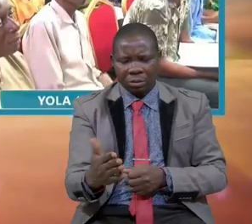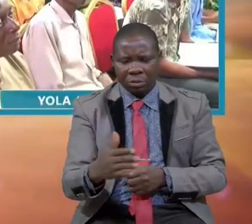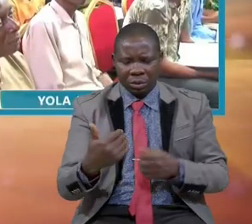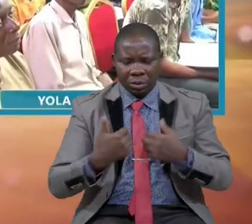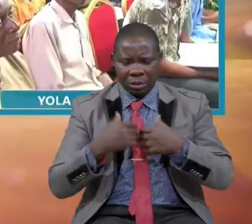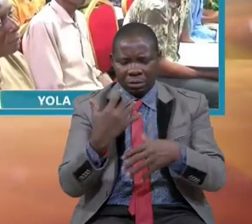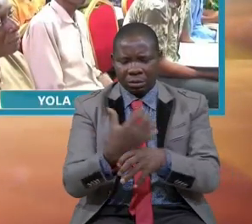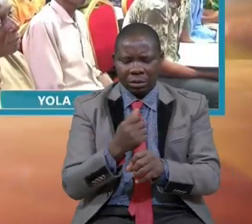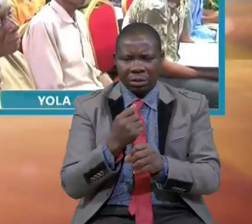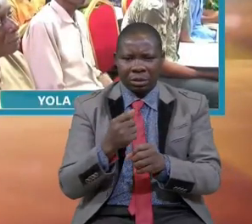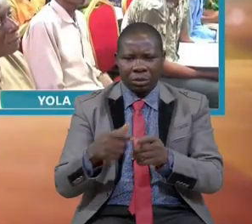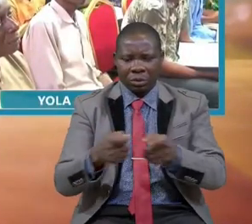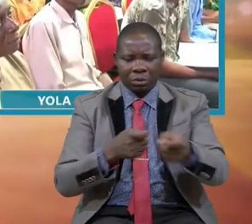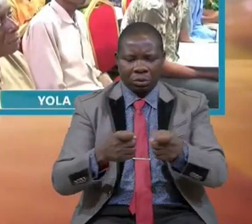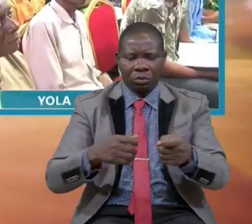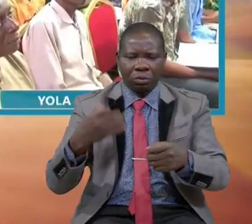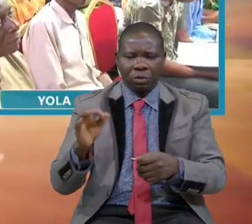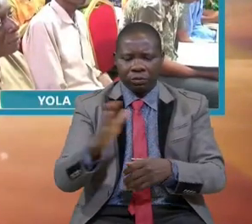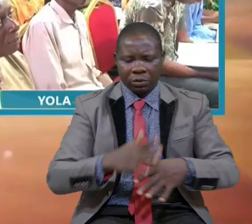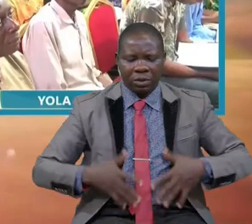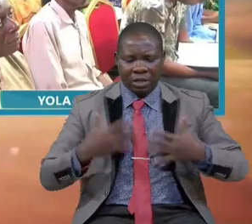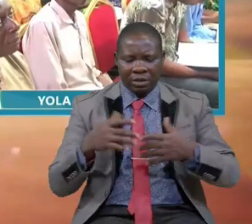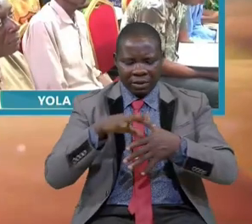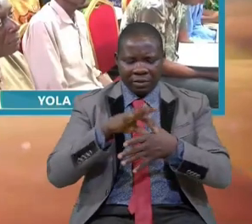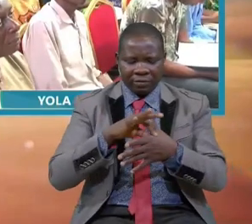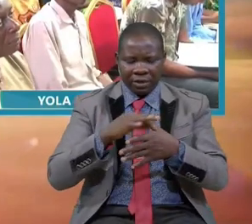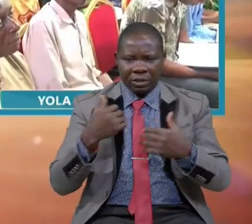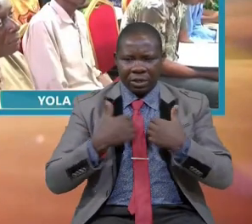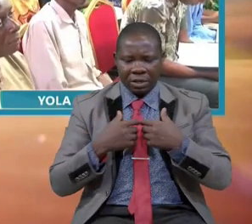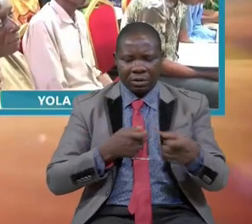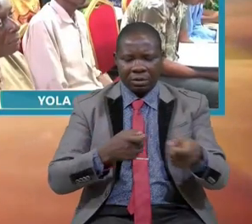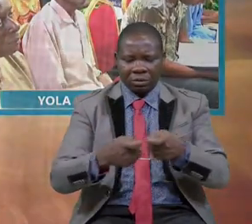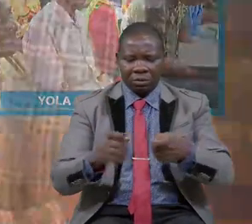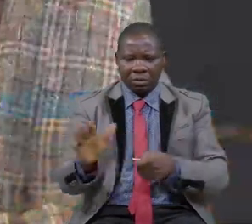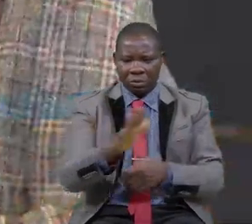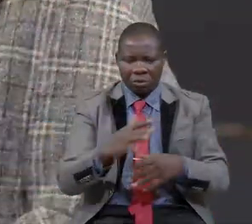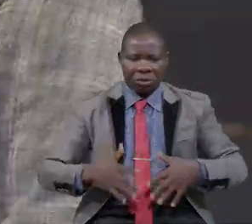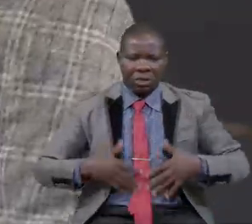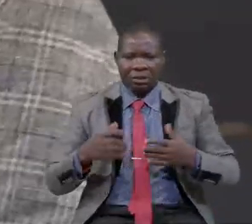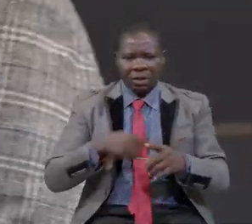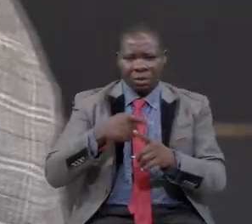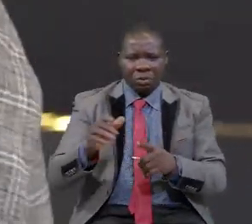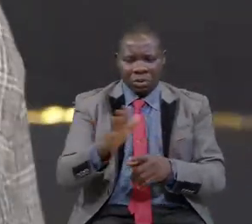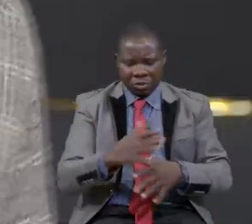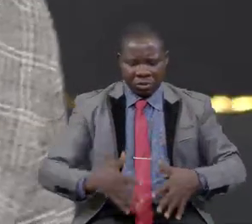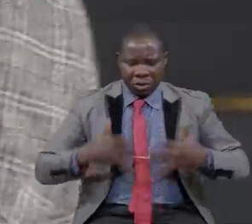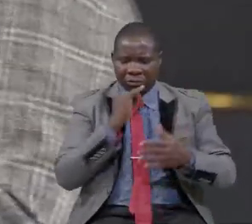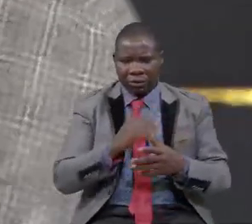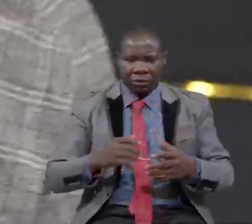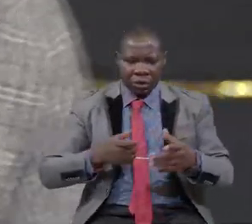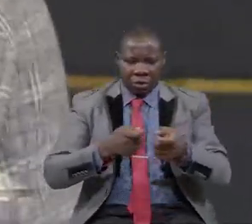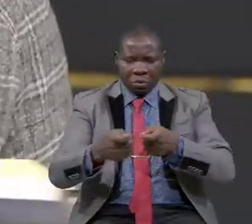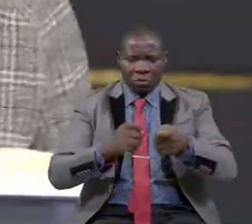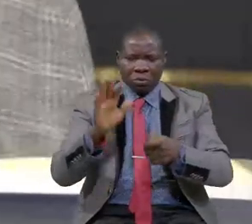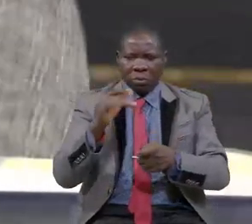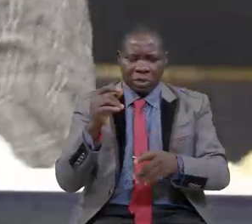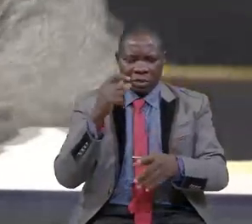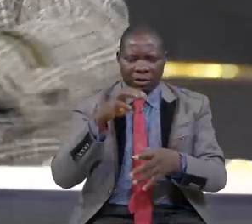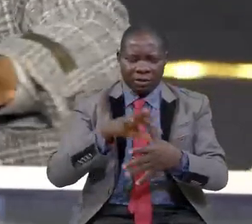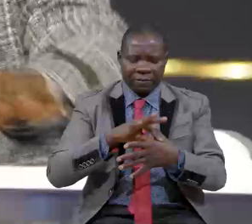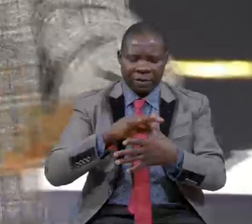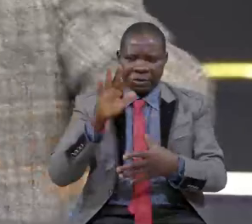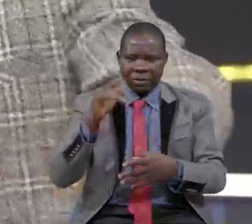flesh has taken over your life. And when your life is taken over by the flesh, by the world, by the